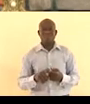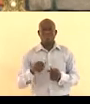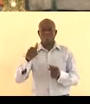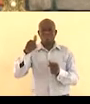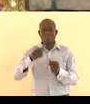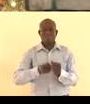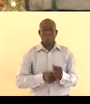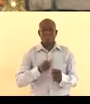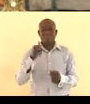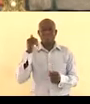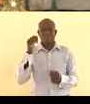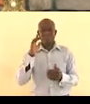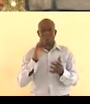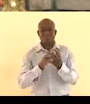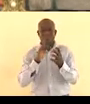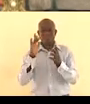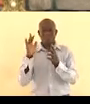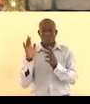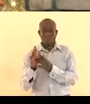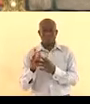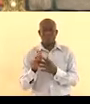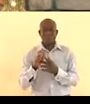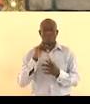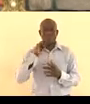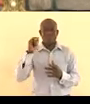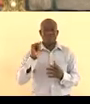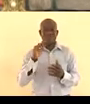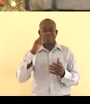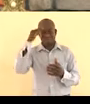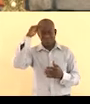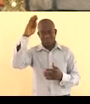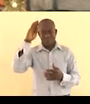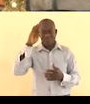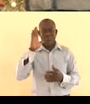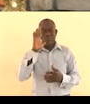that every Christian is a man of God, is a woman of God.